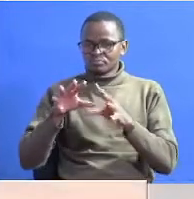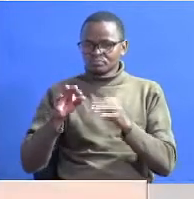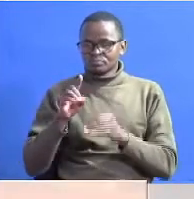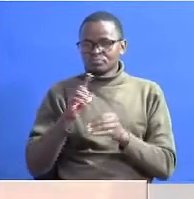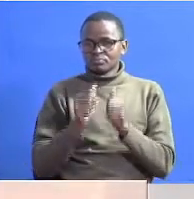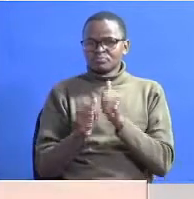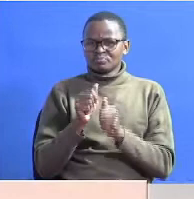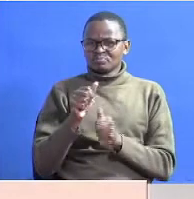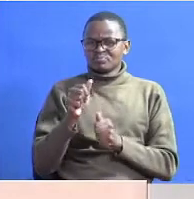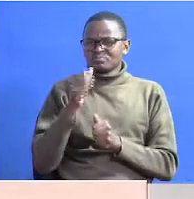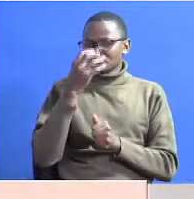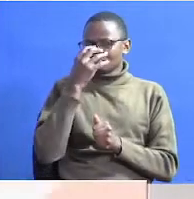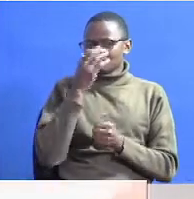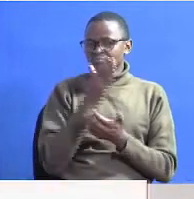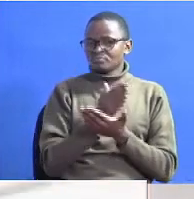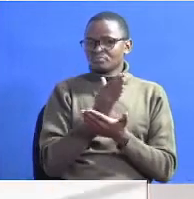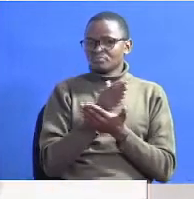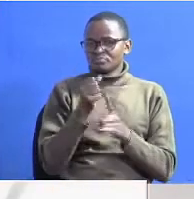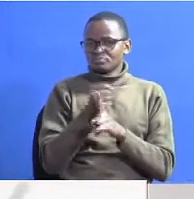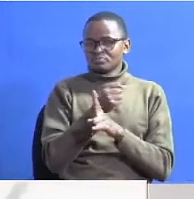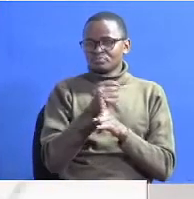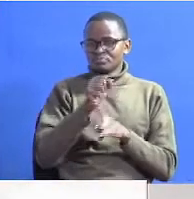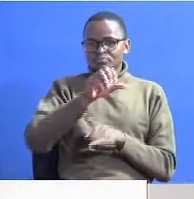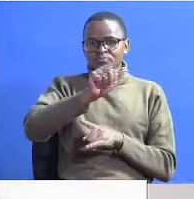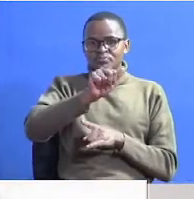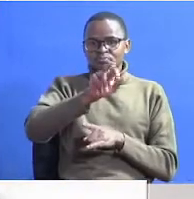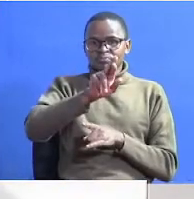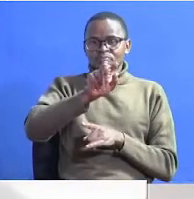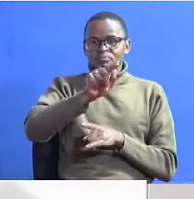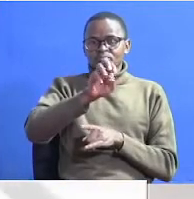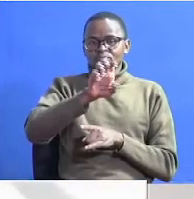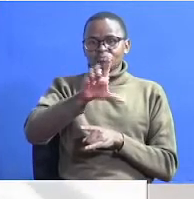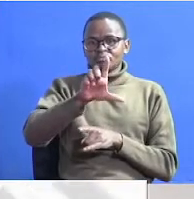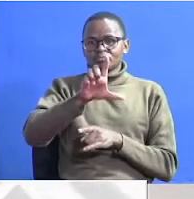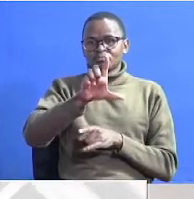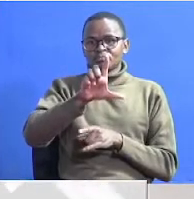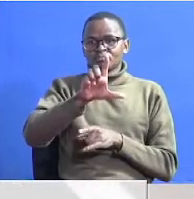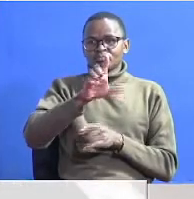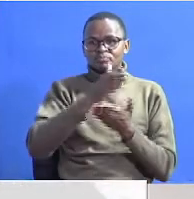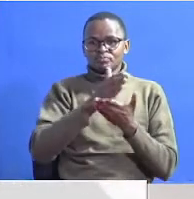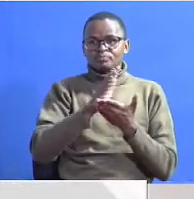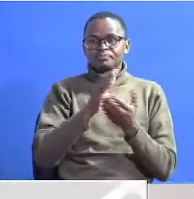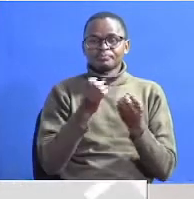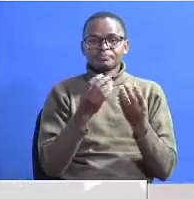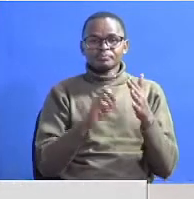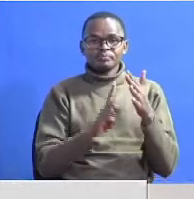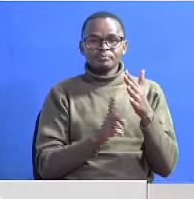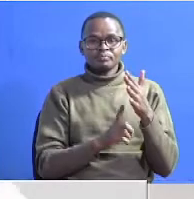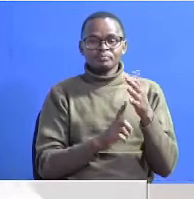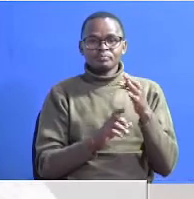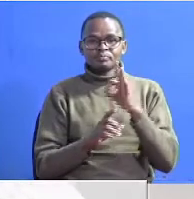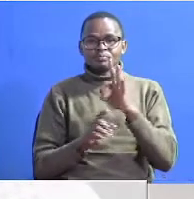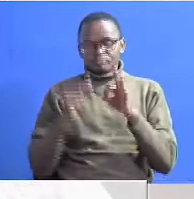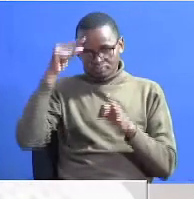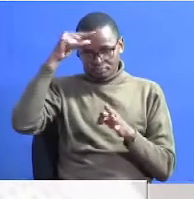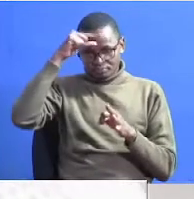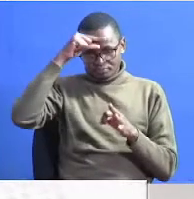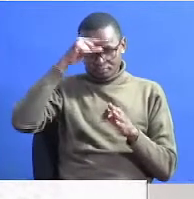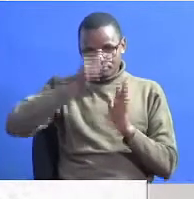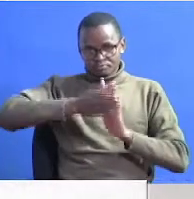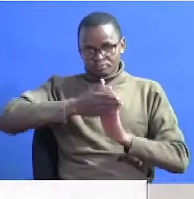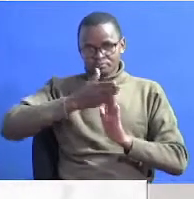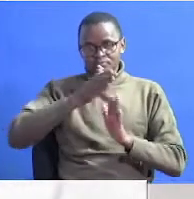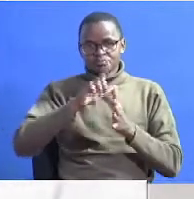this? Will William Ruto fight the cartels that have been in some of these ministries, in some of these government